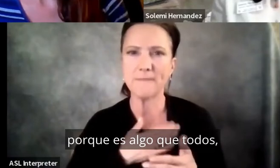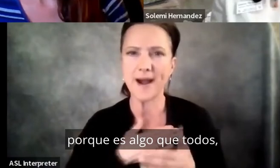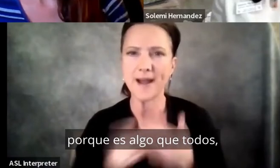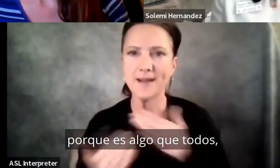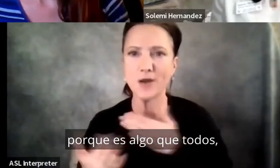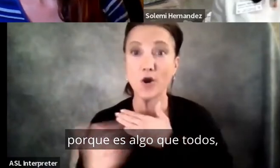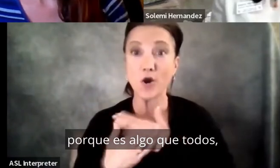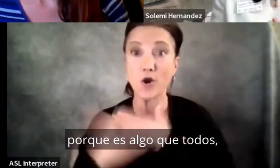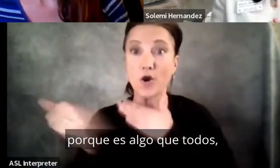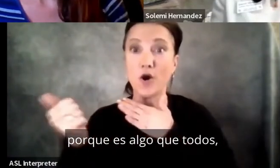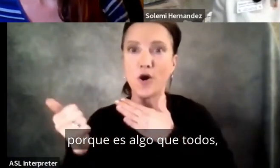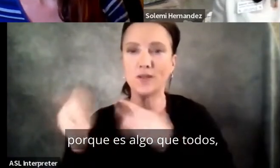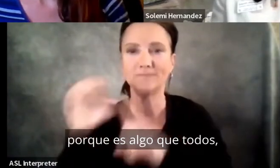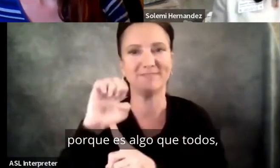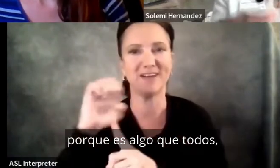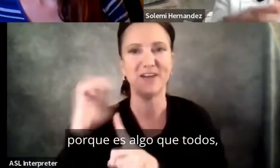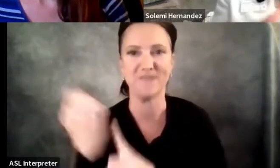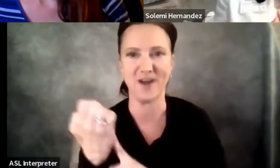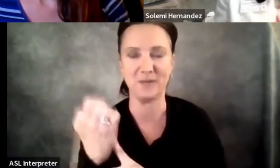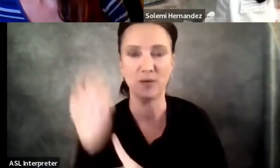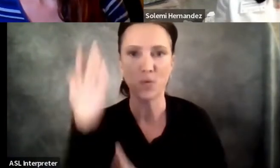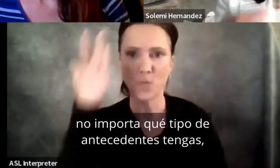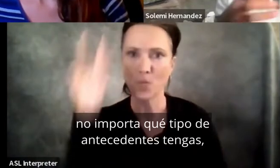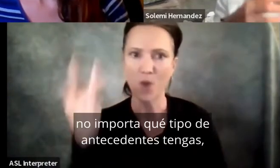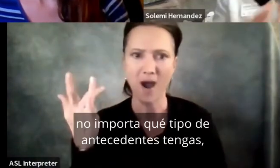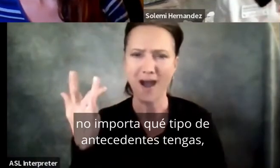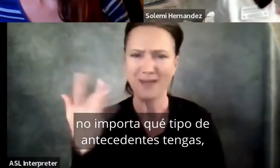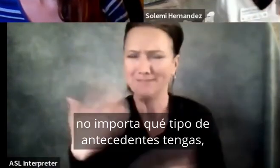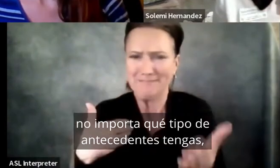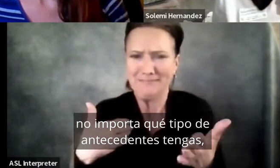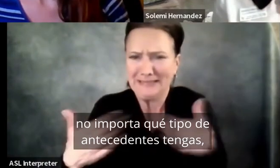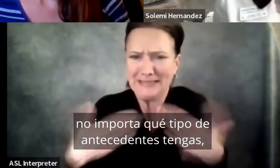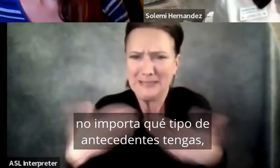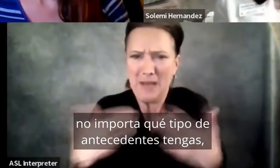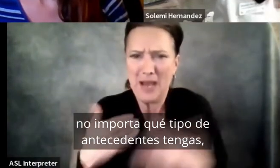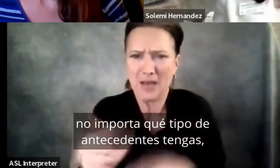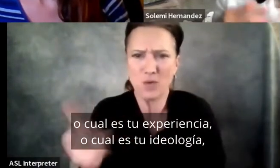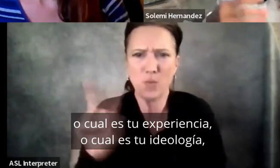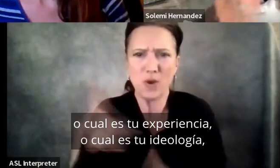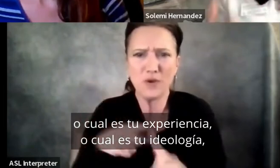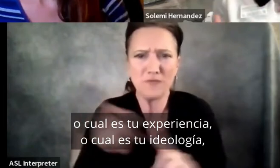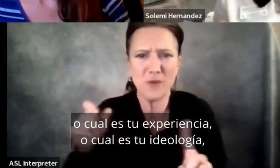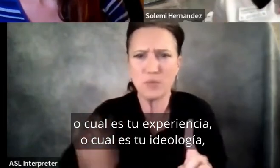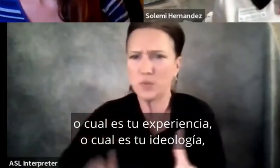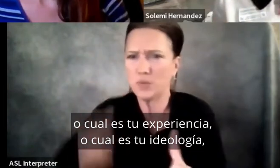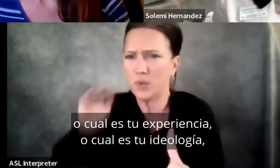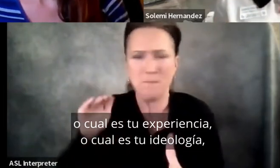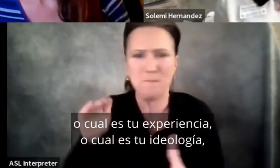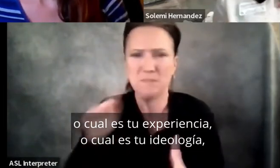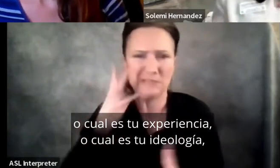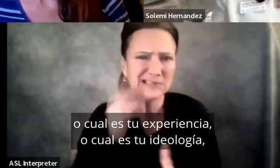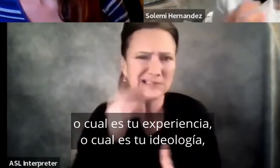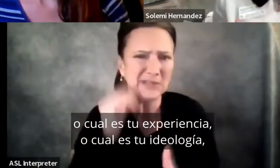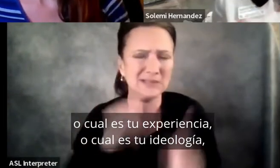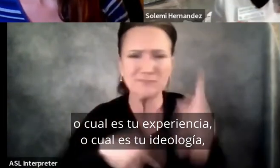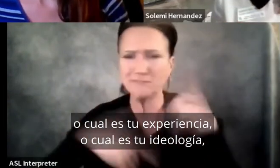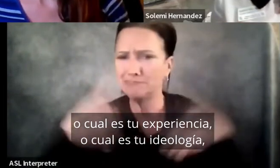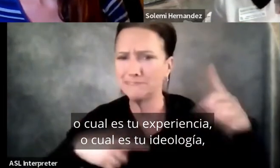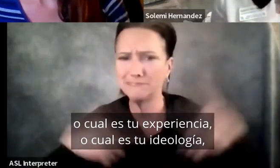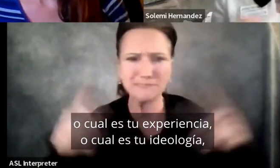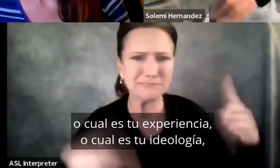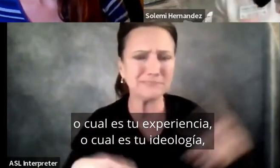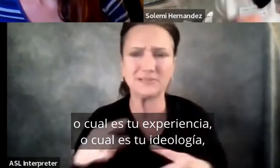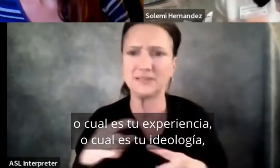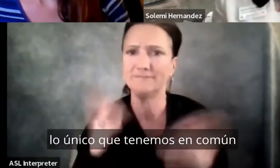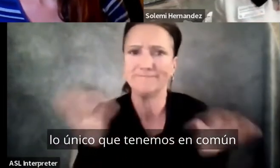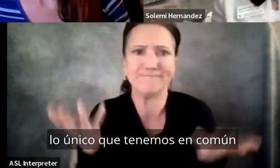because it's something that we all, no matter what kind of background you have, or what are your experience, or what is your